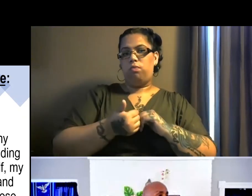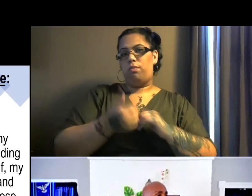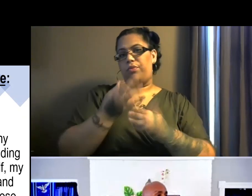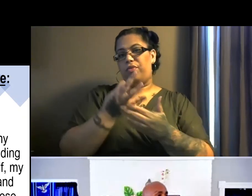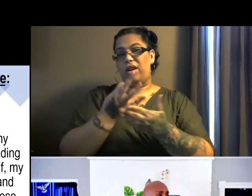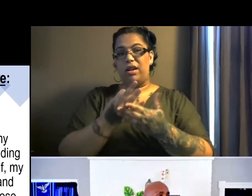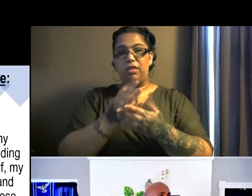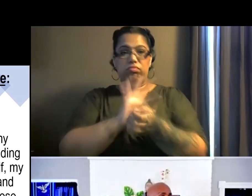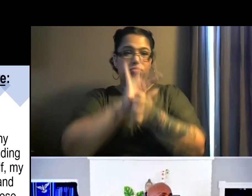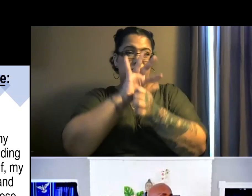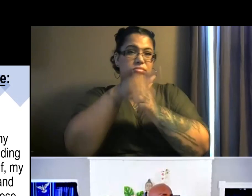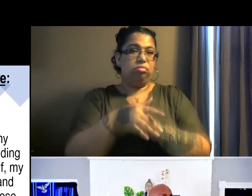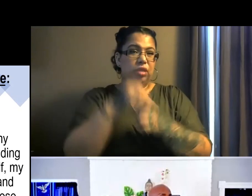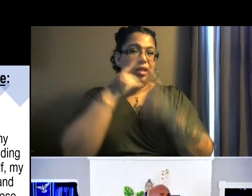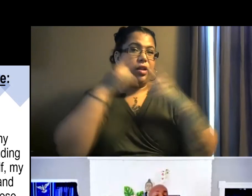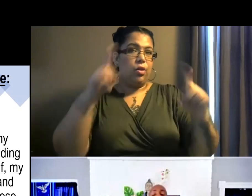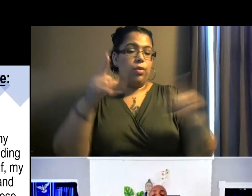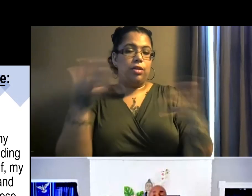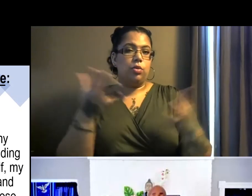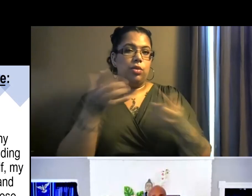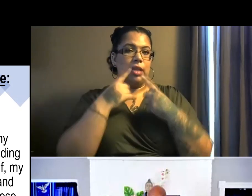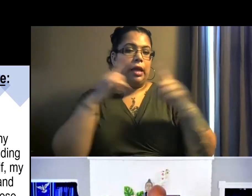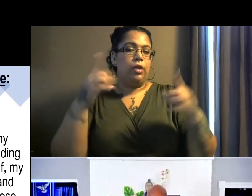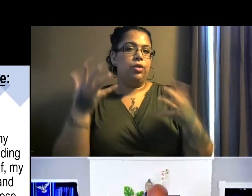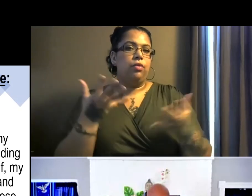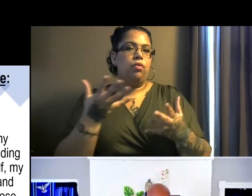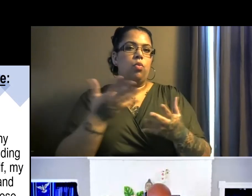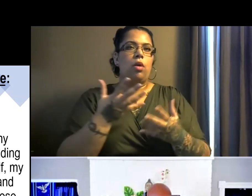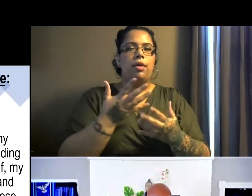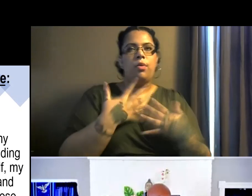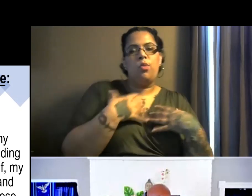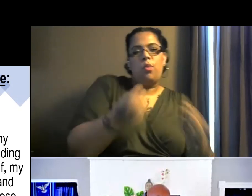a declaration of health